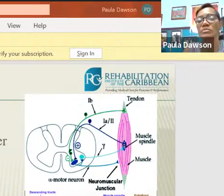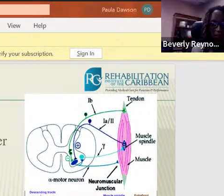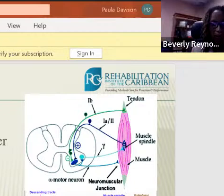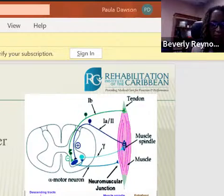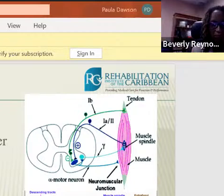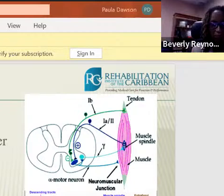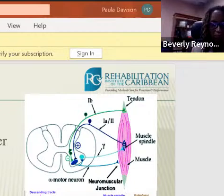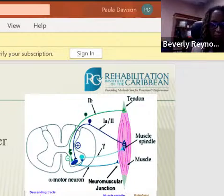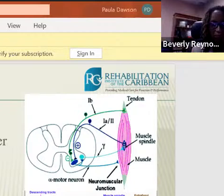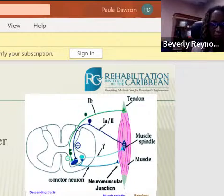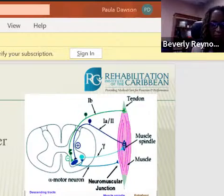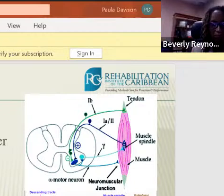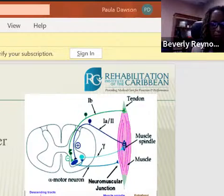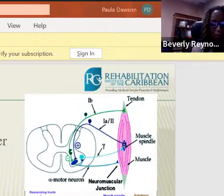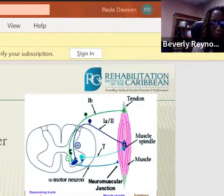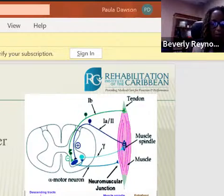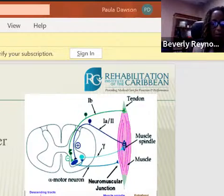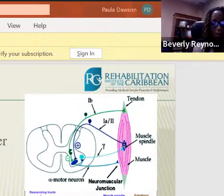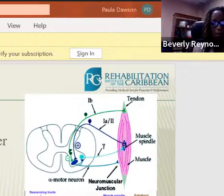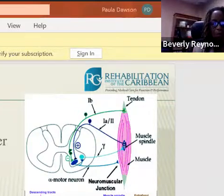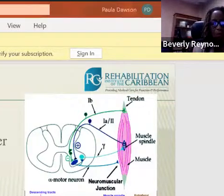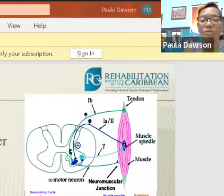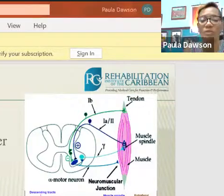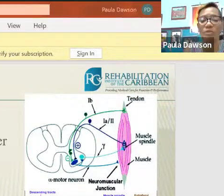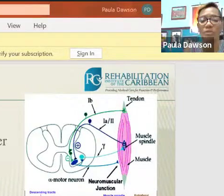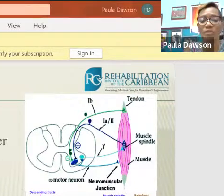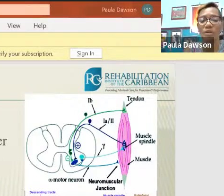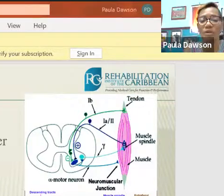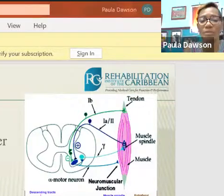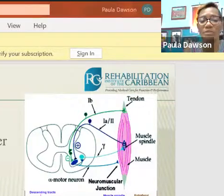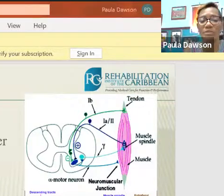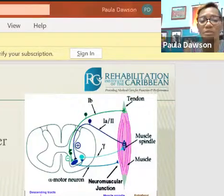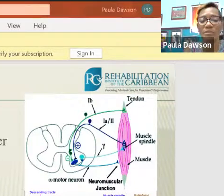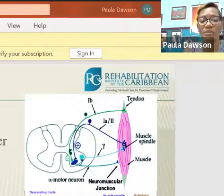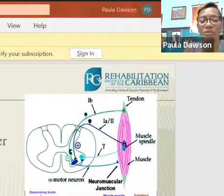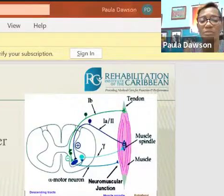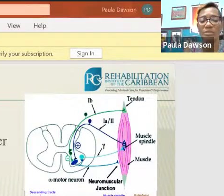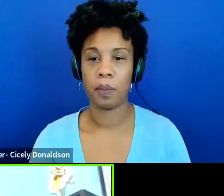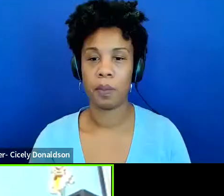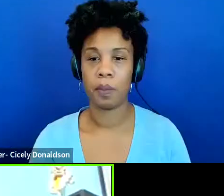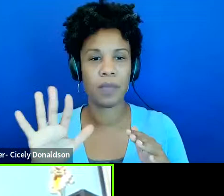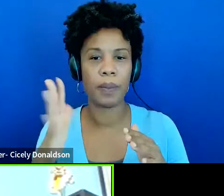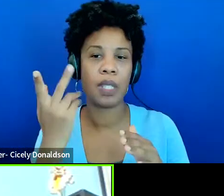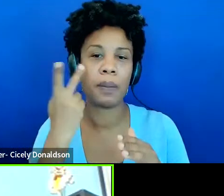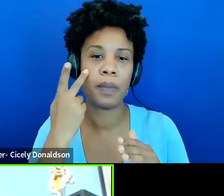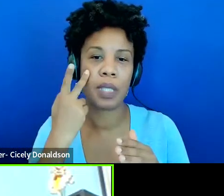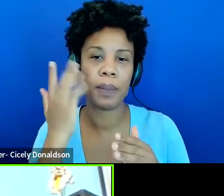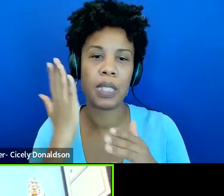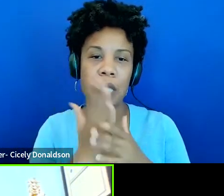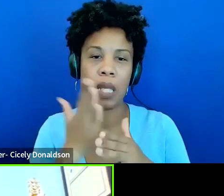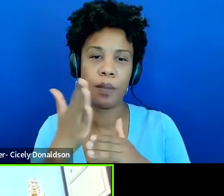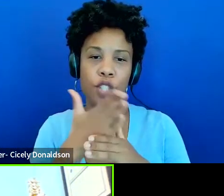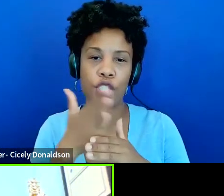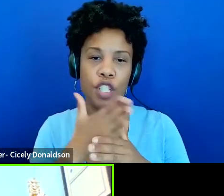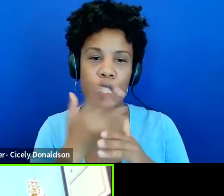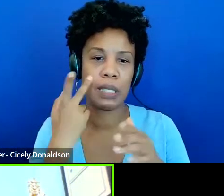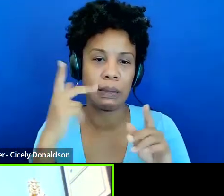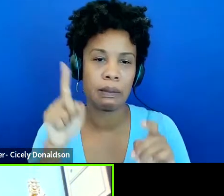able to do that? No, once I open Zoom, you can. let me stop sharing and see.